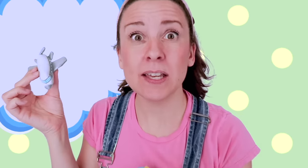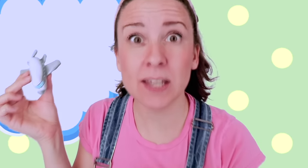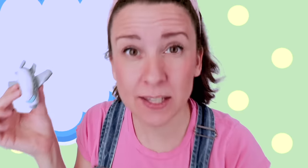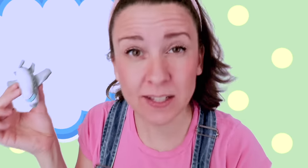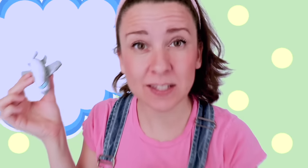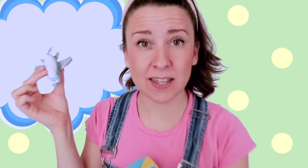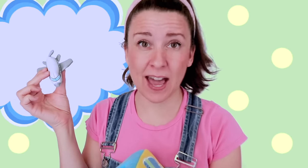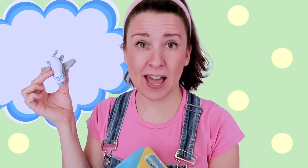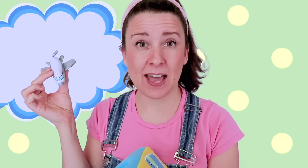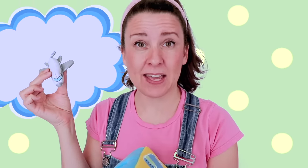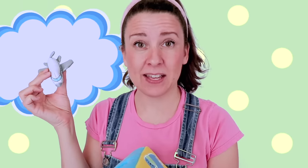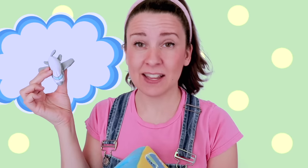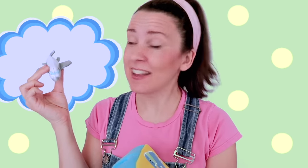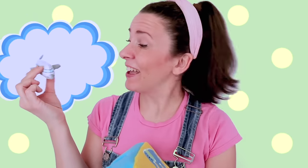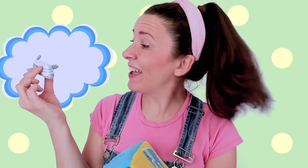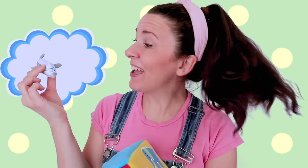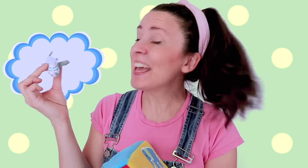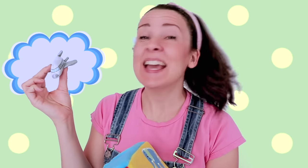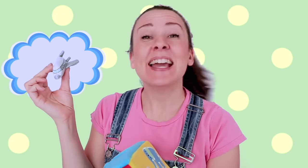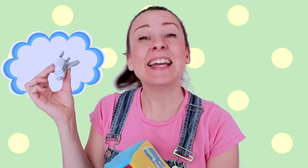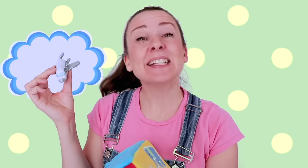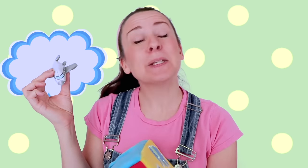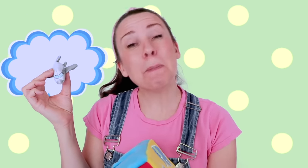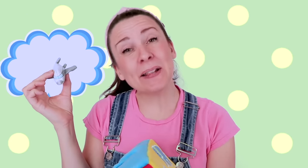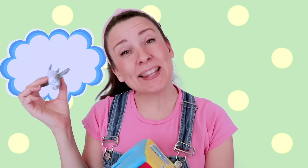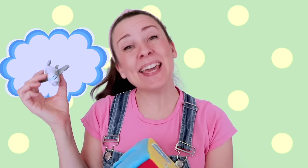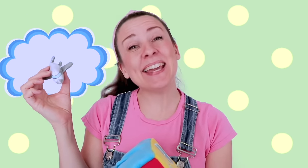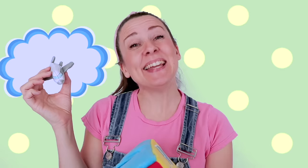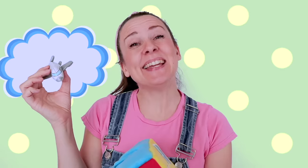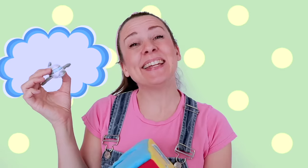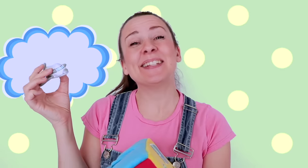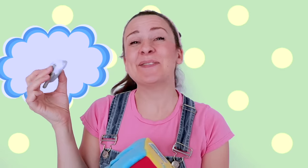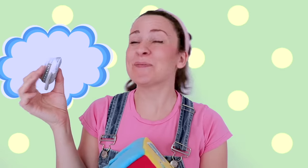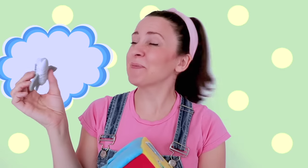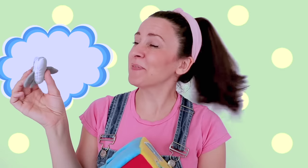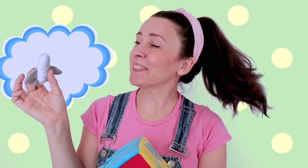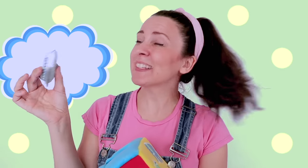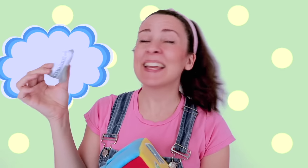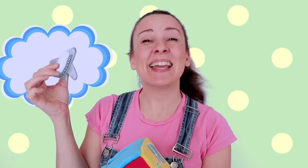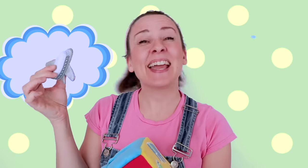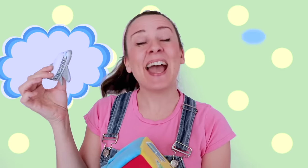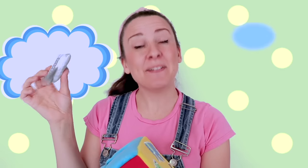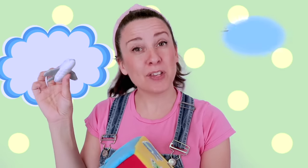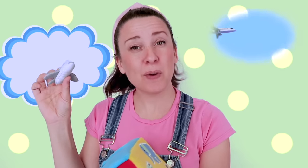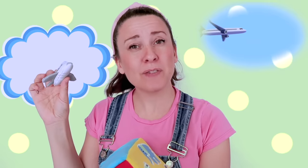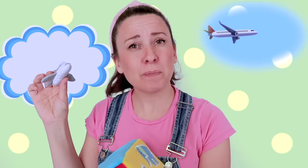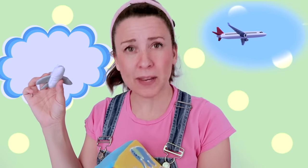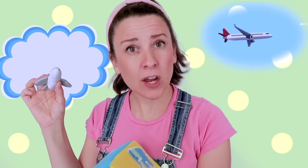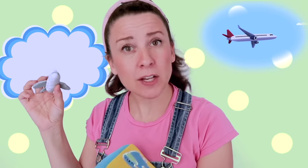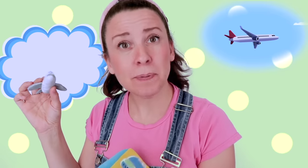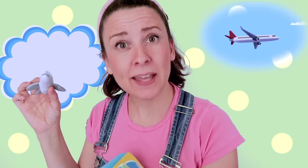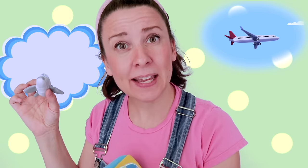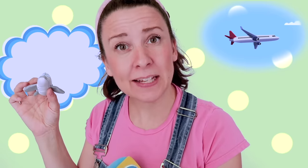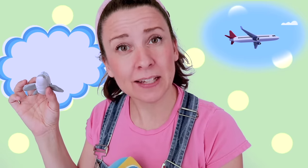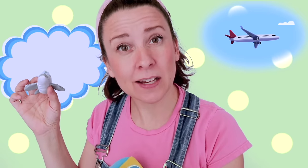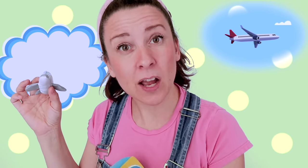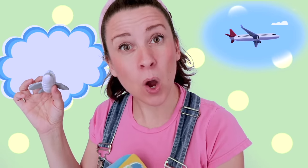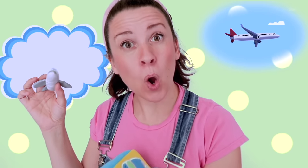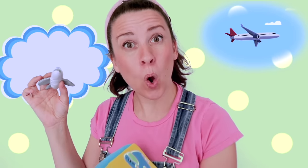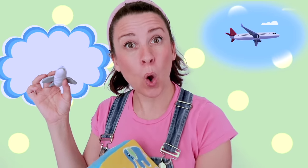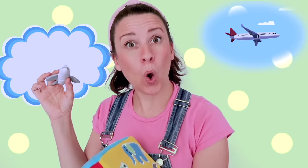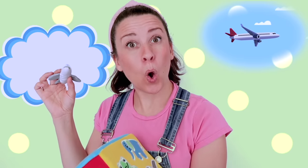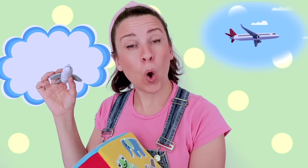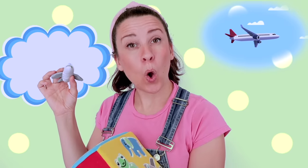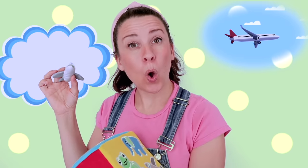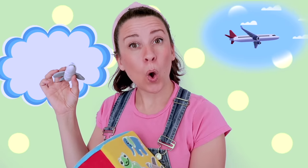What is that? It's a plane. Have you ever been on a plane?